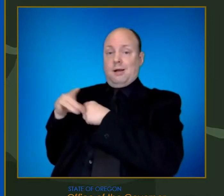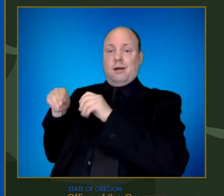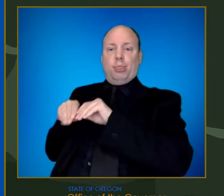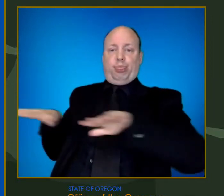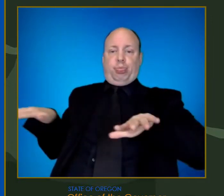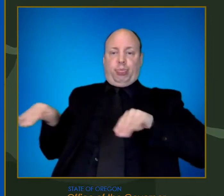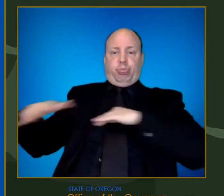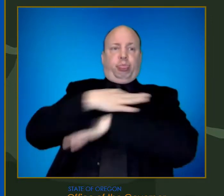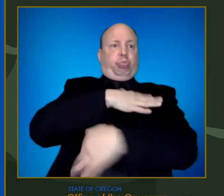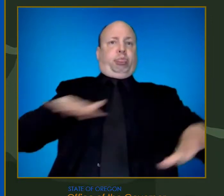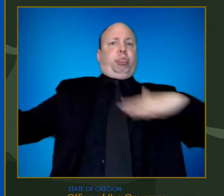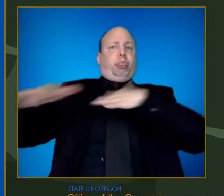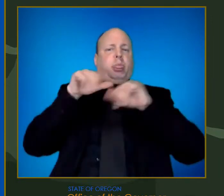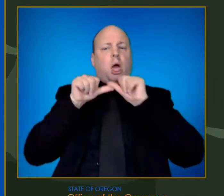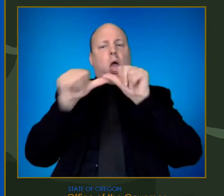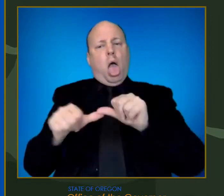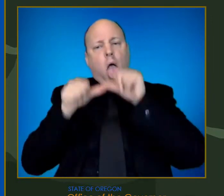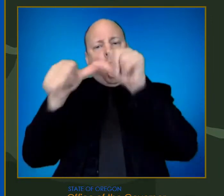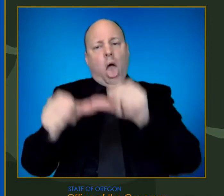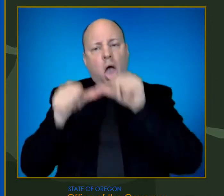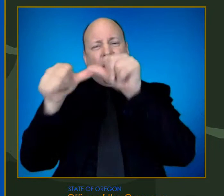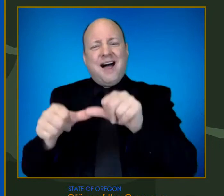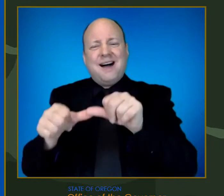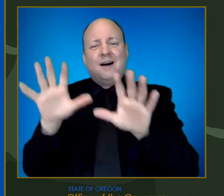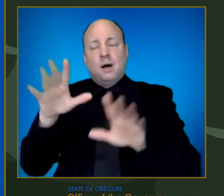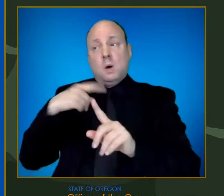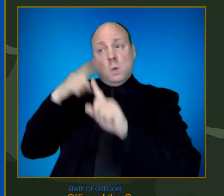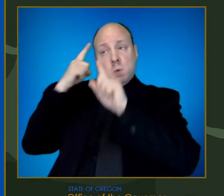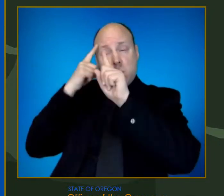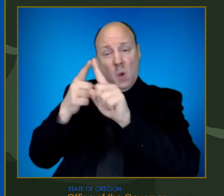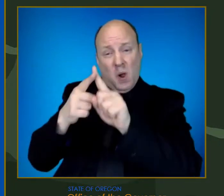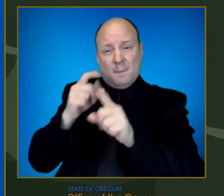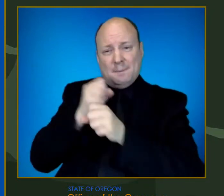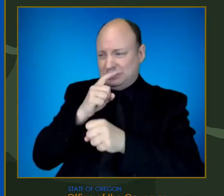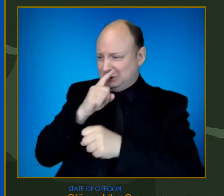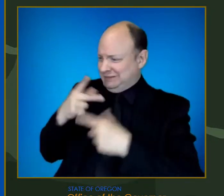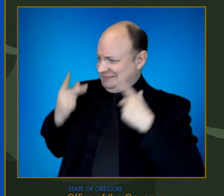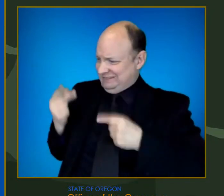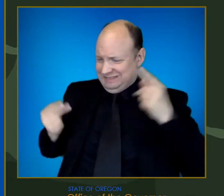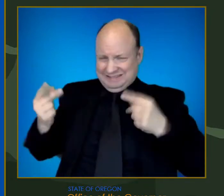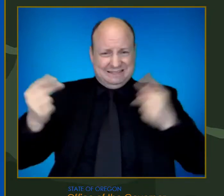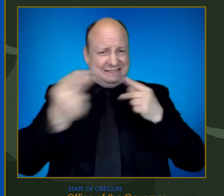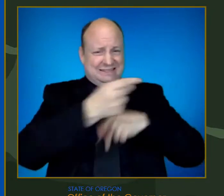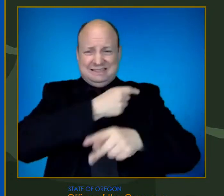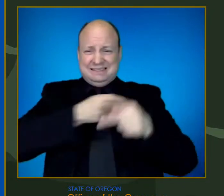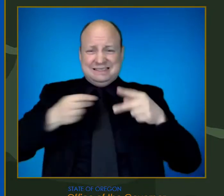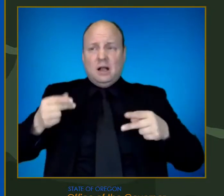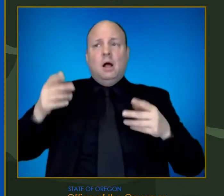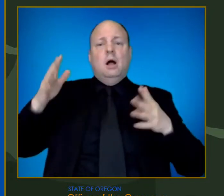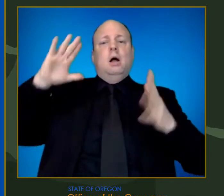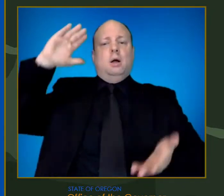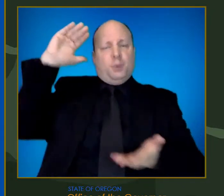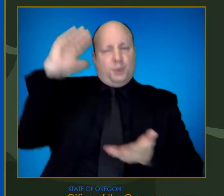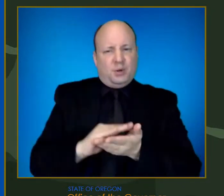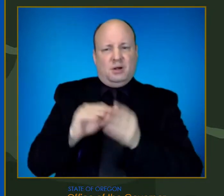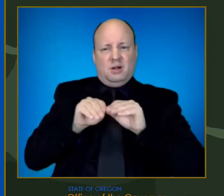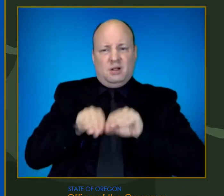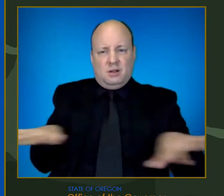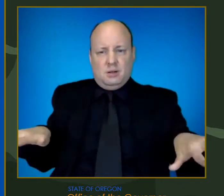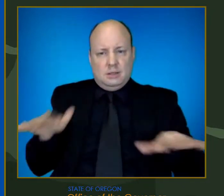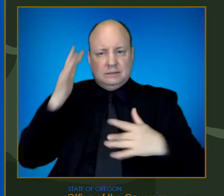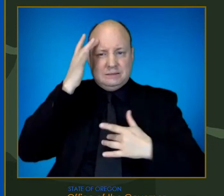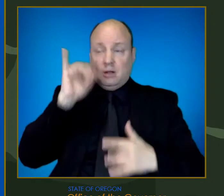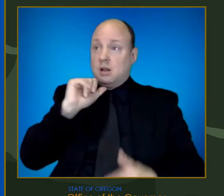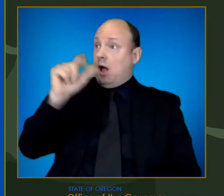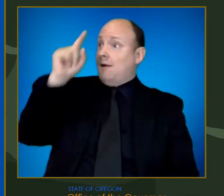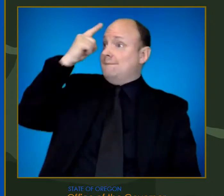And that's really one of the messages I think we're going to have to work on communicating, is that notion of you're not getting the vaccine just for you, you're getting it for your friends, your family,